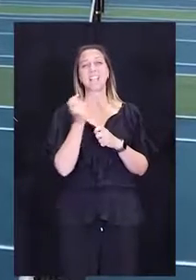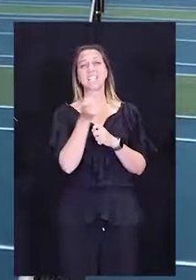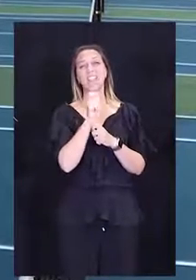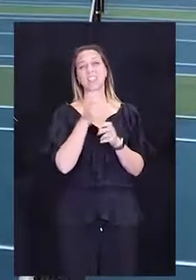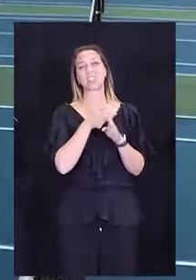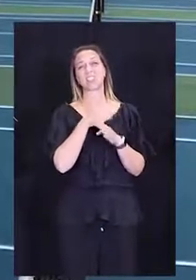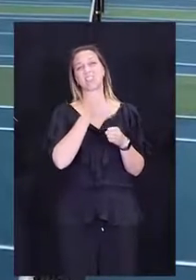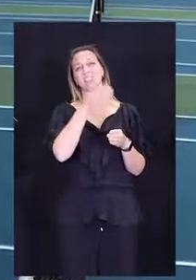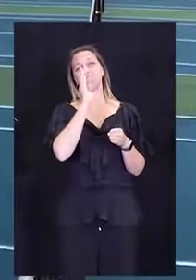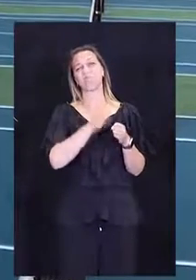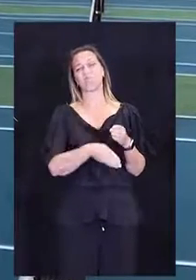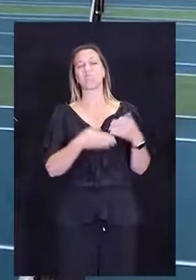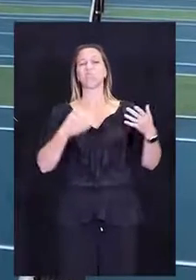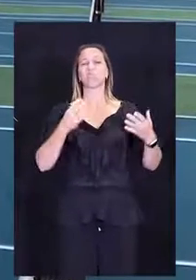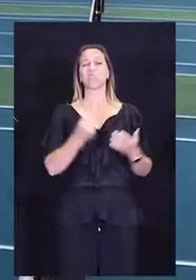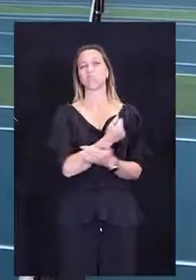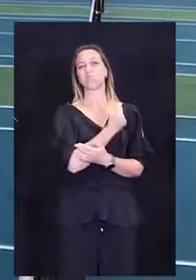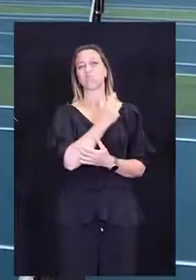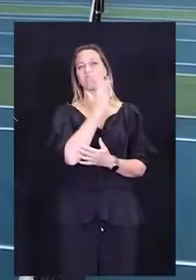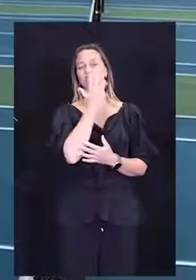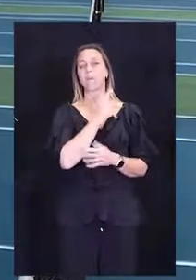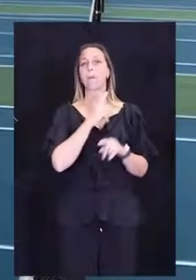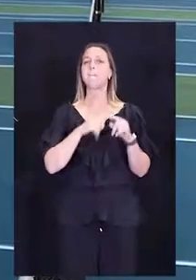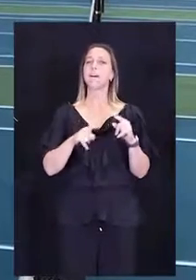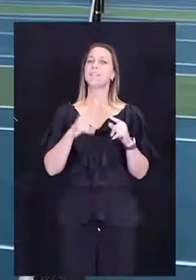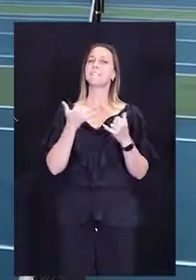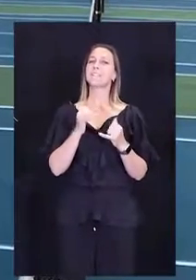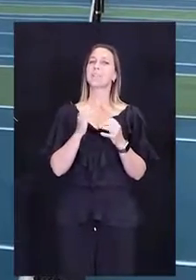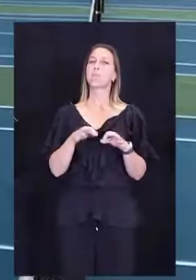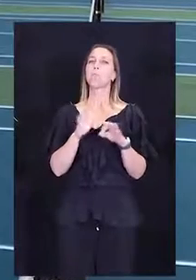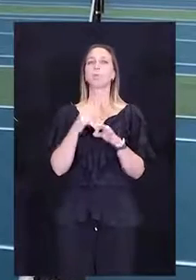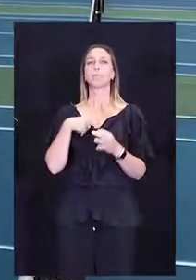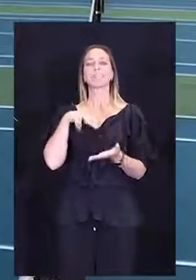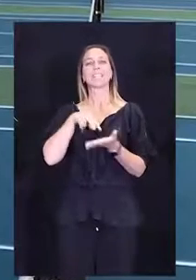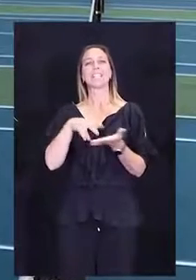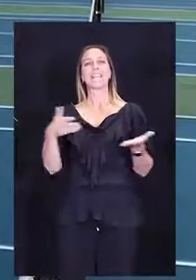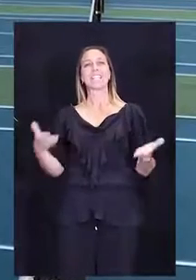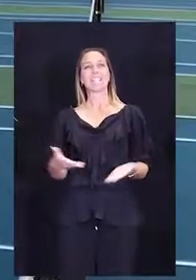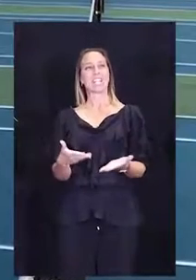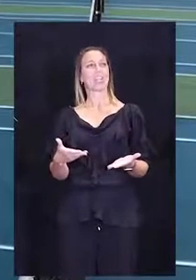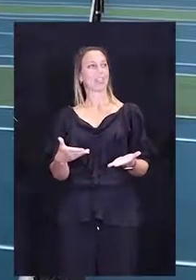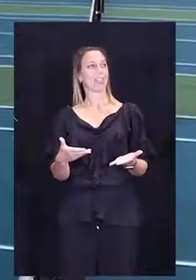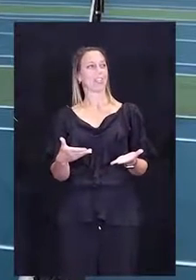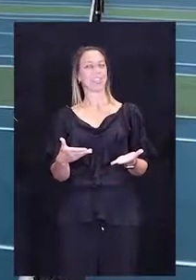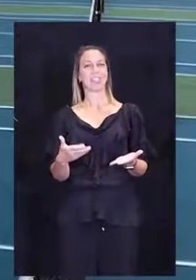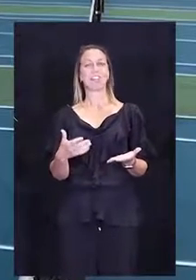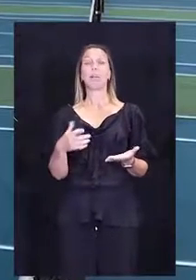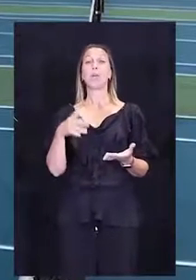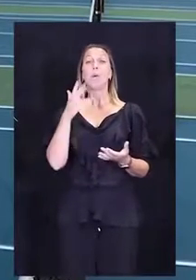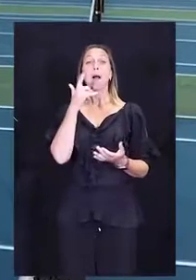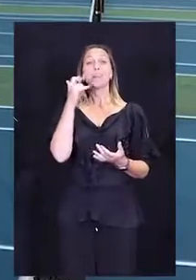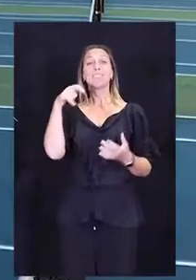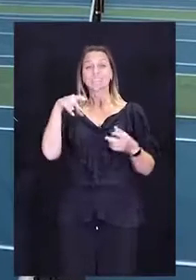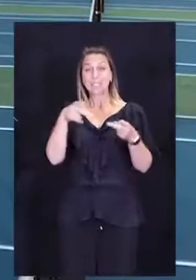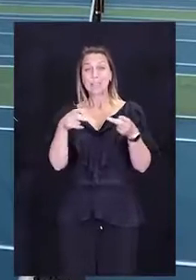career may not have ended how I would have liked, I saw it fitting that I could find closure by speaking to you today from a place that has meant so much to me